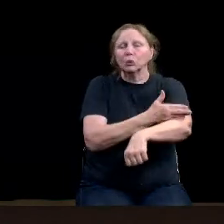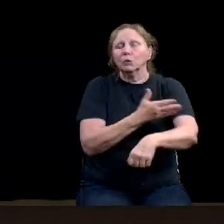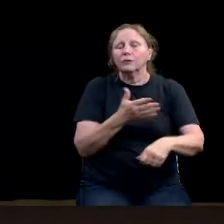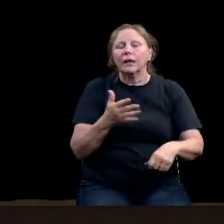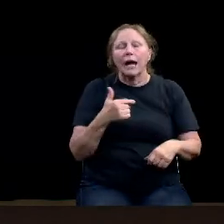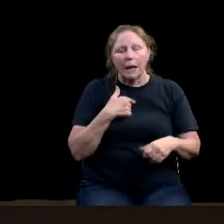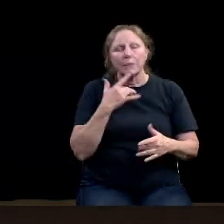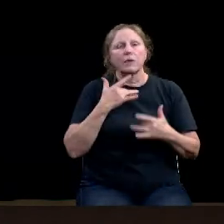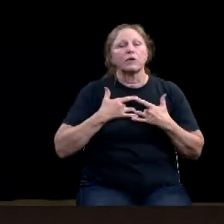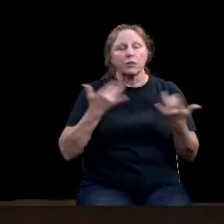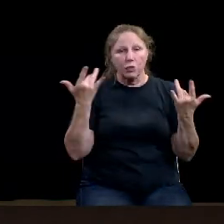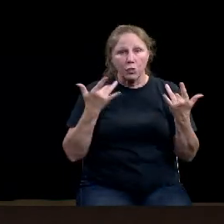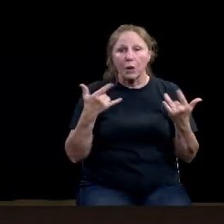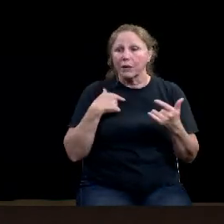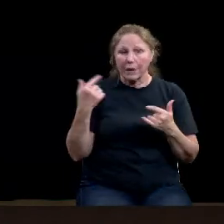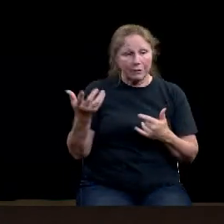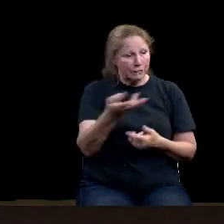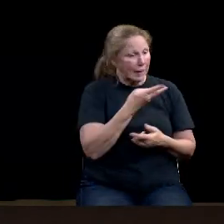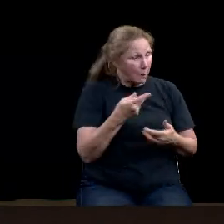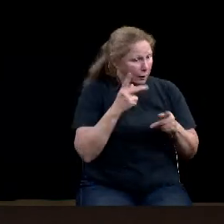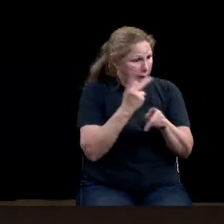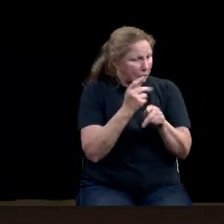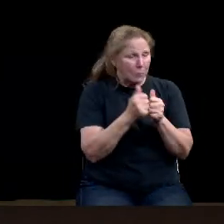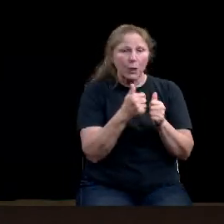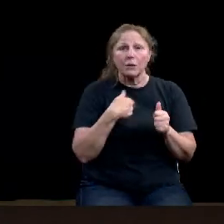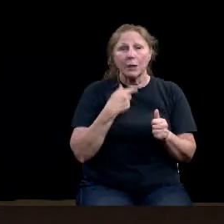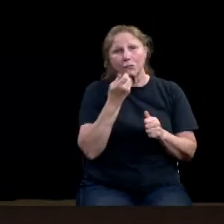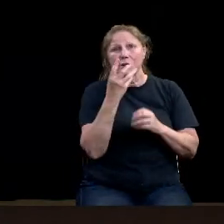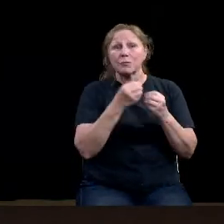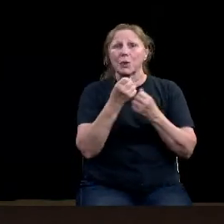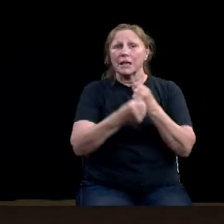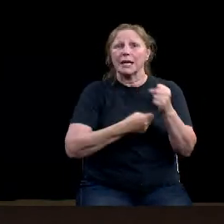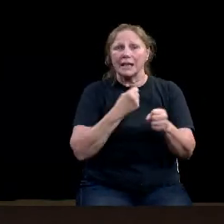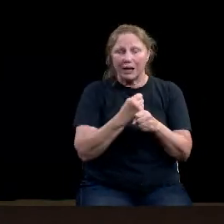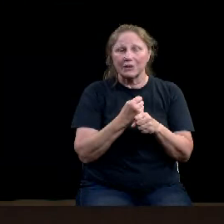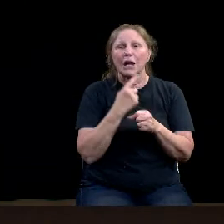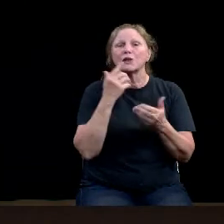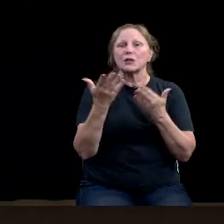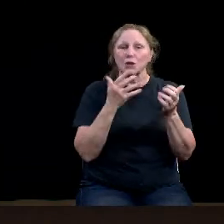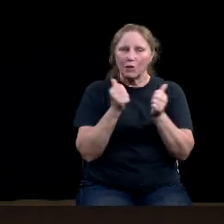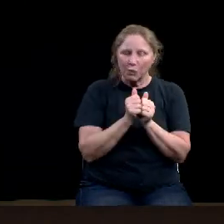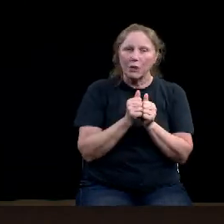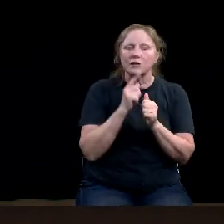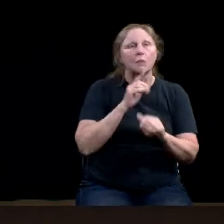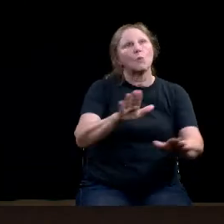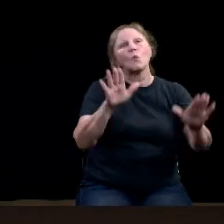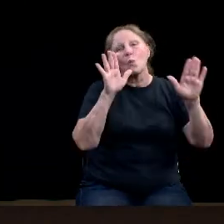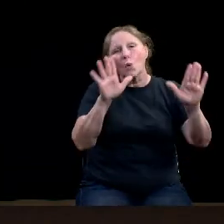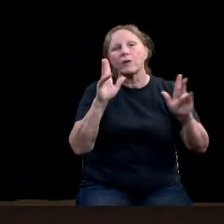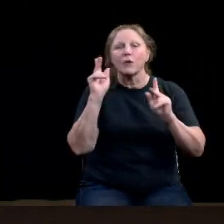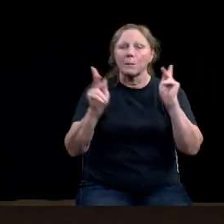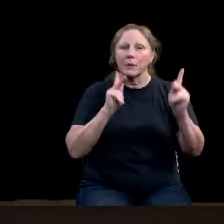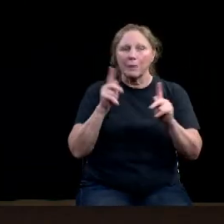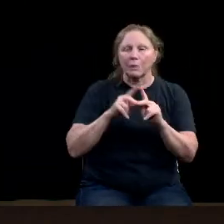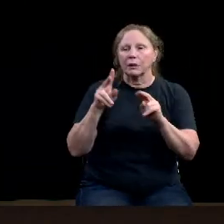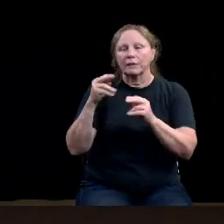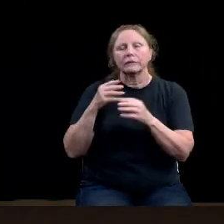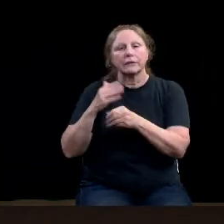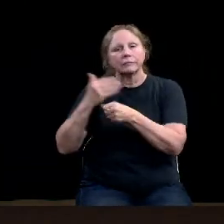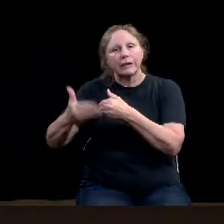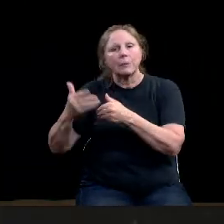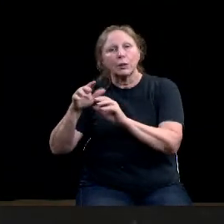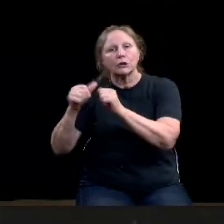neighborhood associations and nonprofits and churches and really engaged neighbors. So excited for what's ahead.